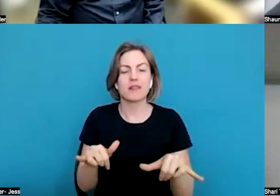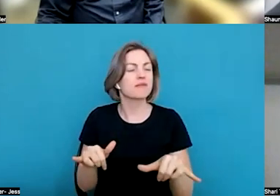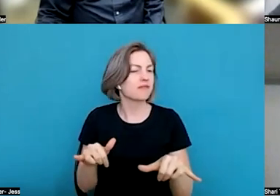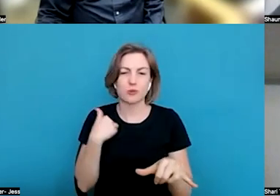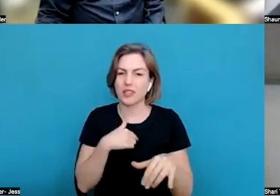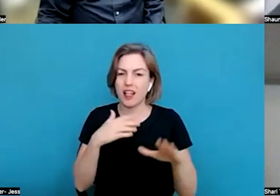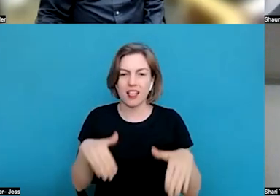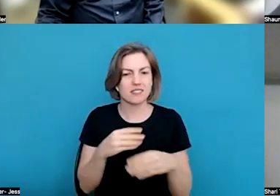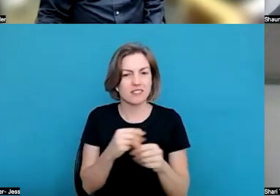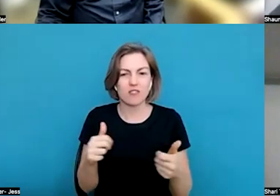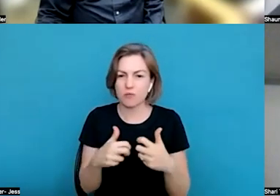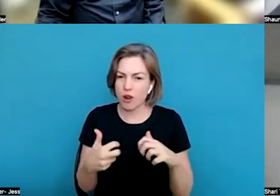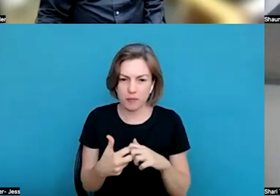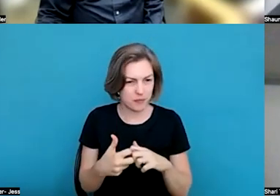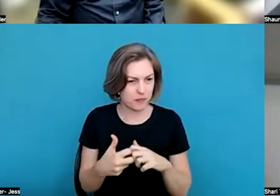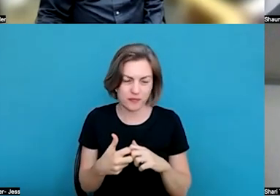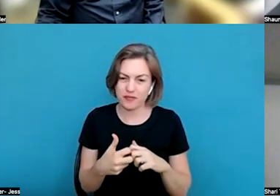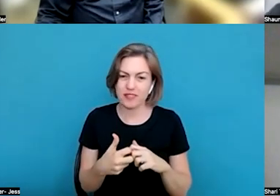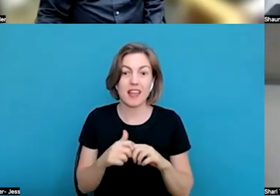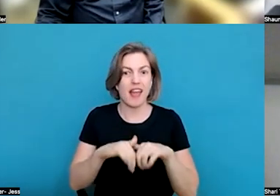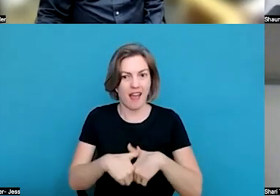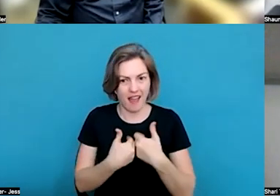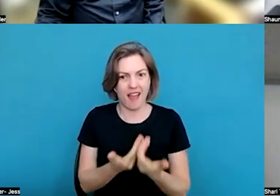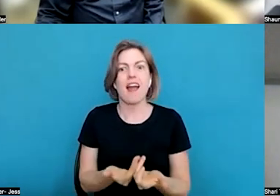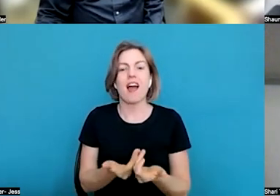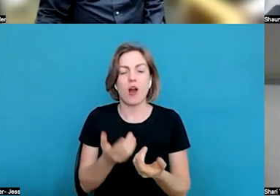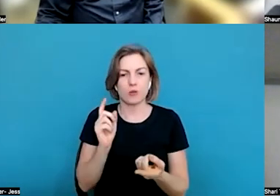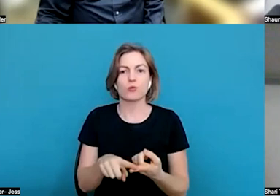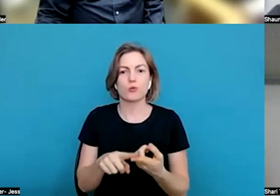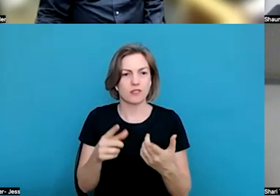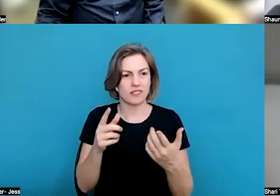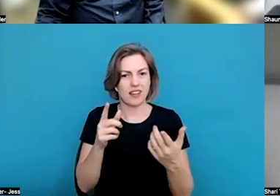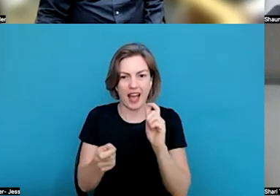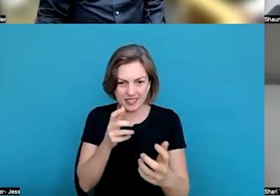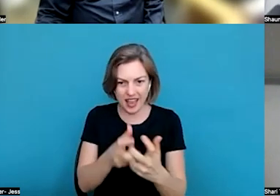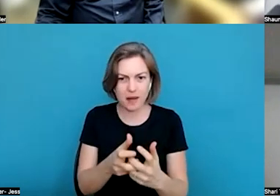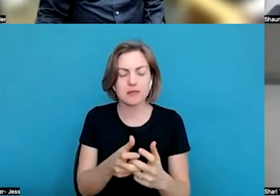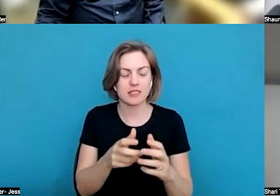the problem yet of how do we adapt an interface that's